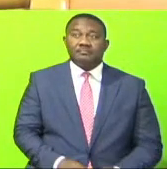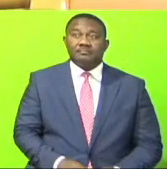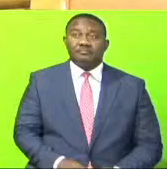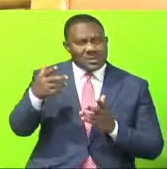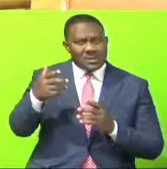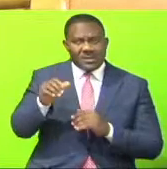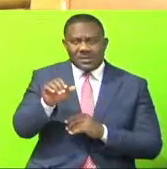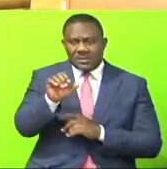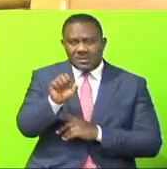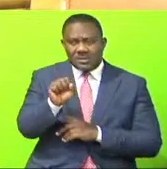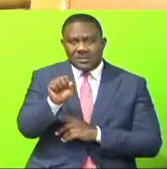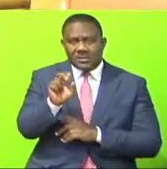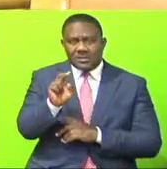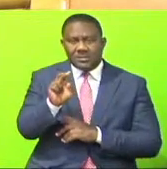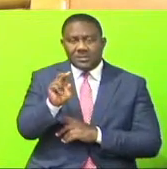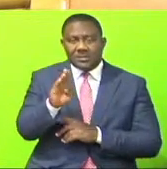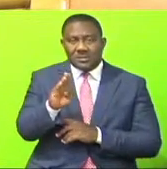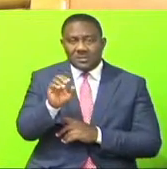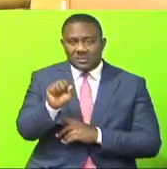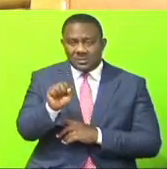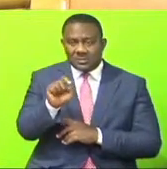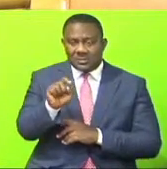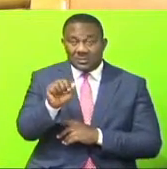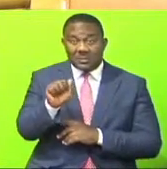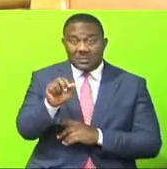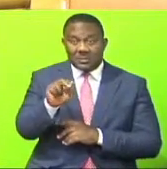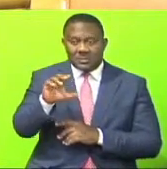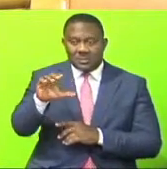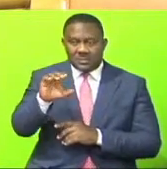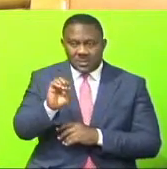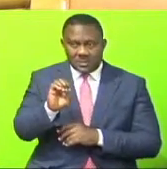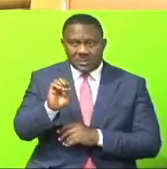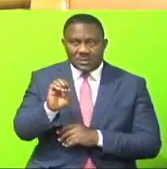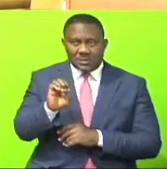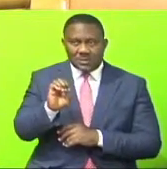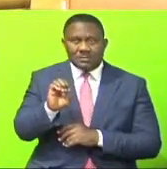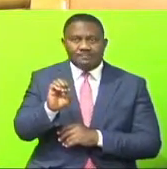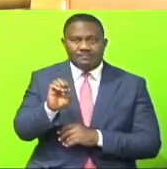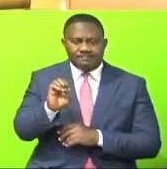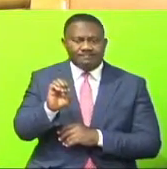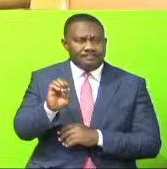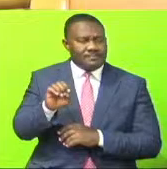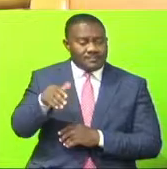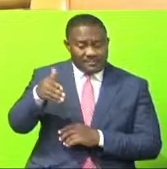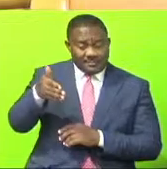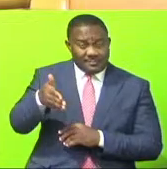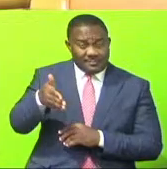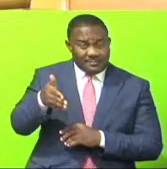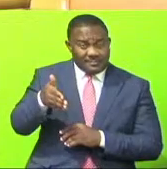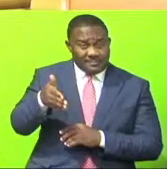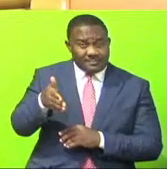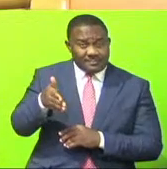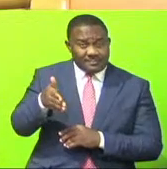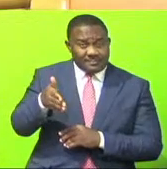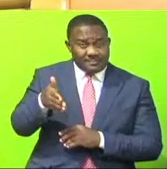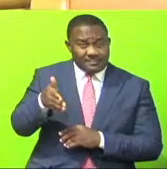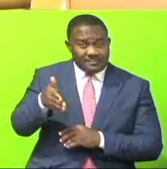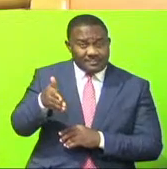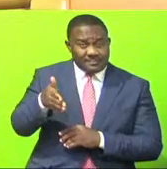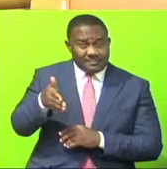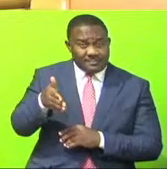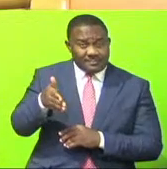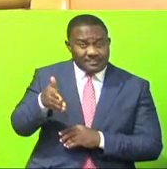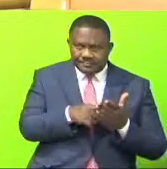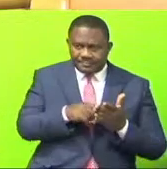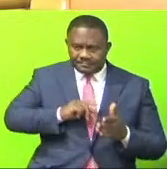far deals with the procedure. The question of the substance is also not disputed. Because if you read the two provisions,